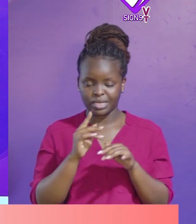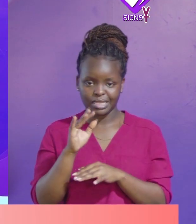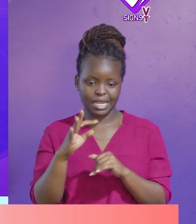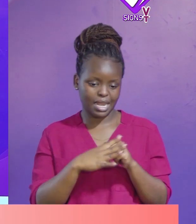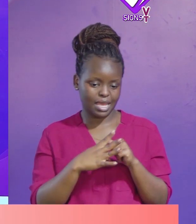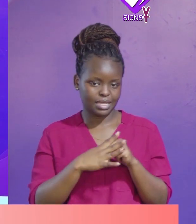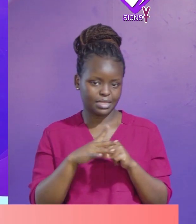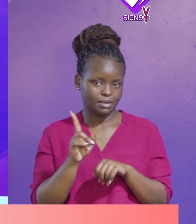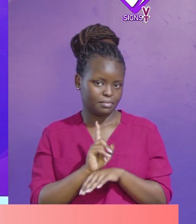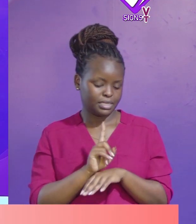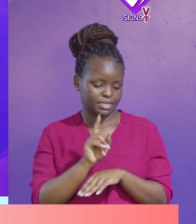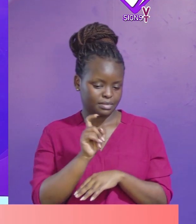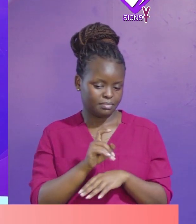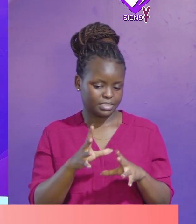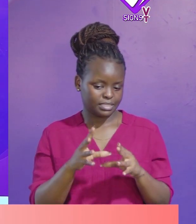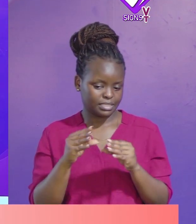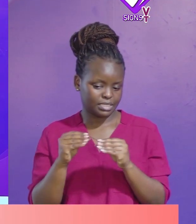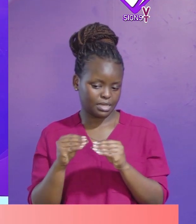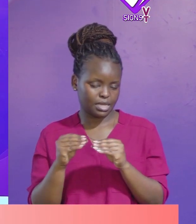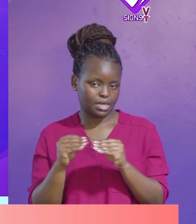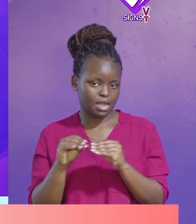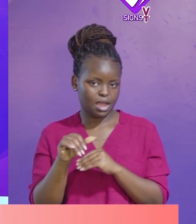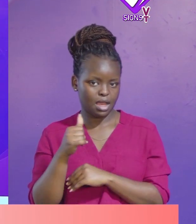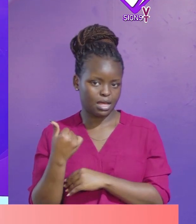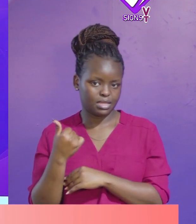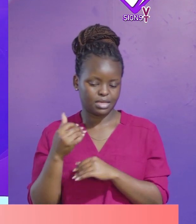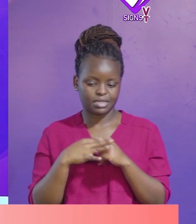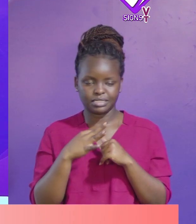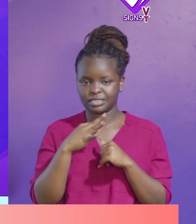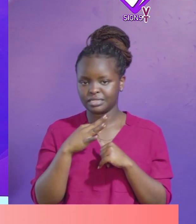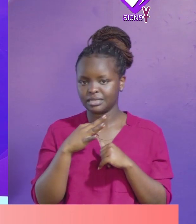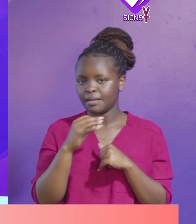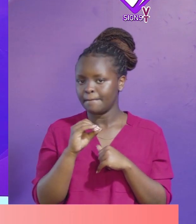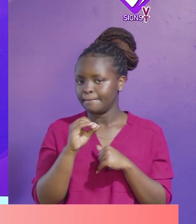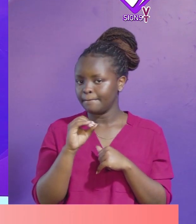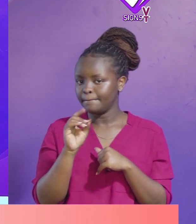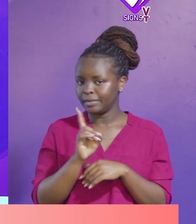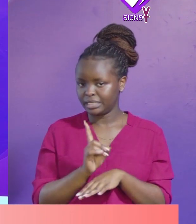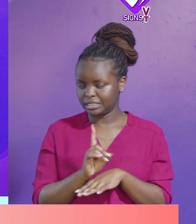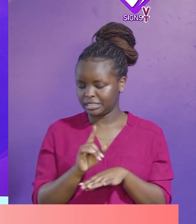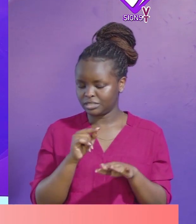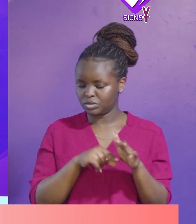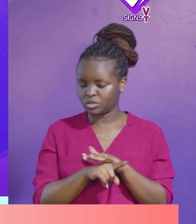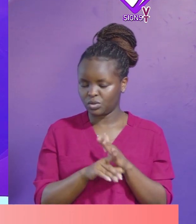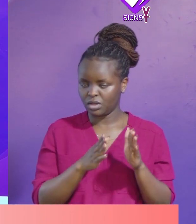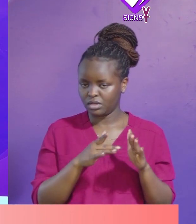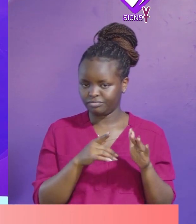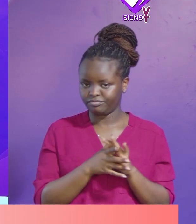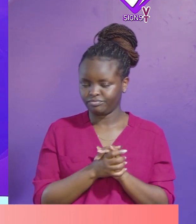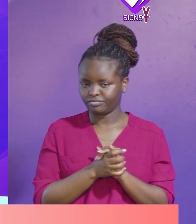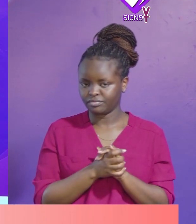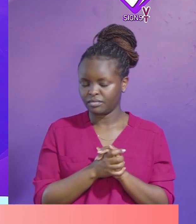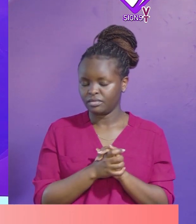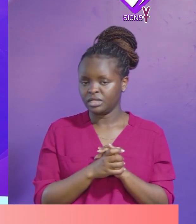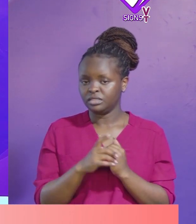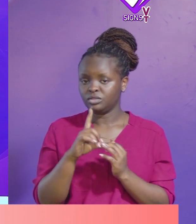they had to take the all other 80 minutes to score a goal, that is Arsenal. And one of